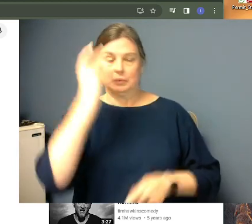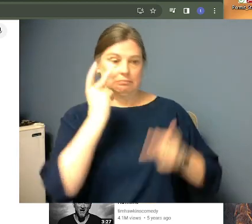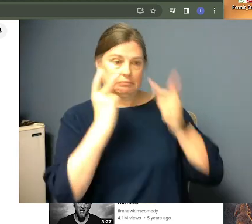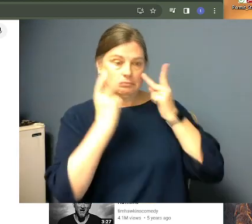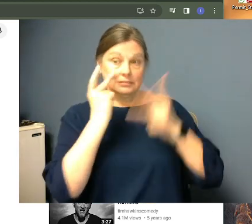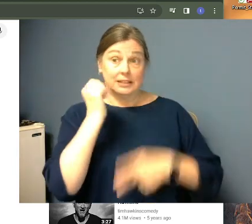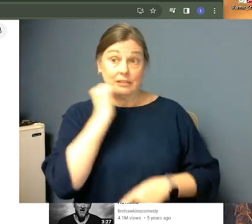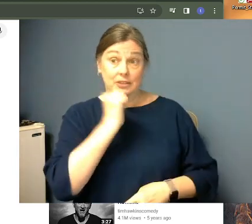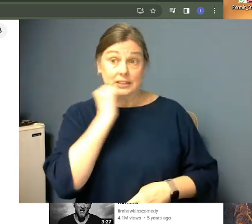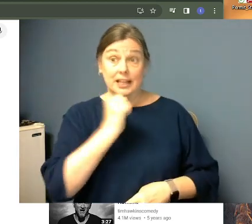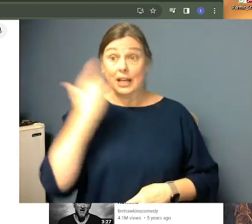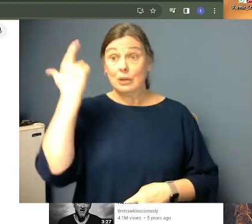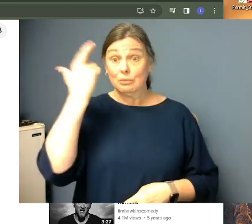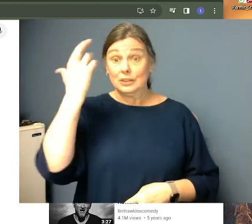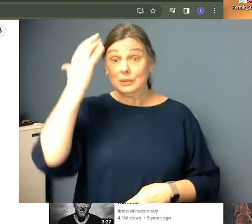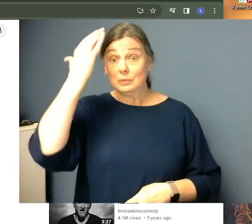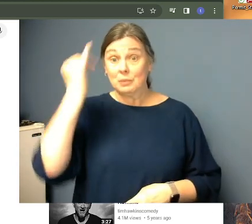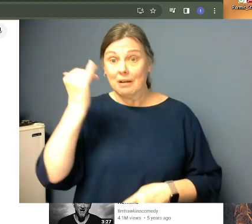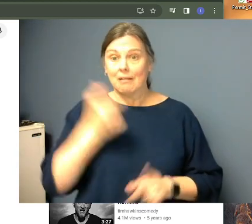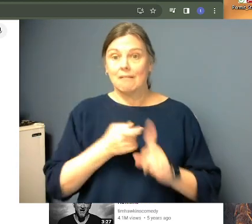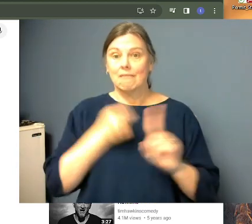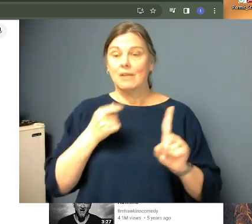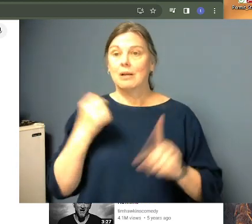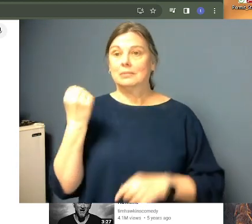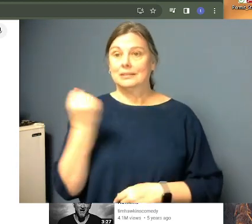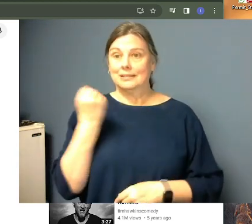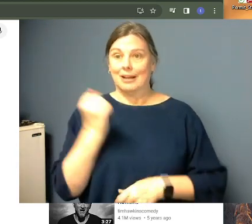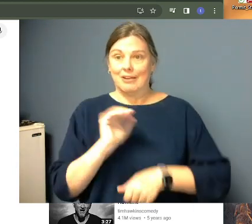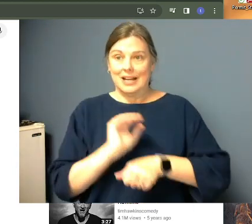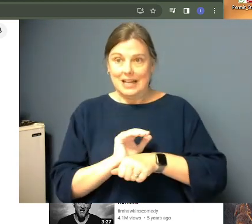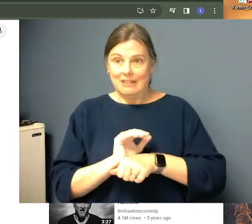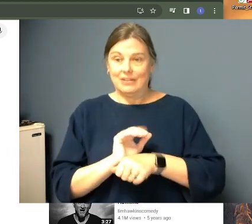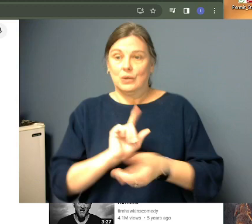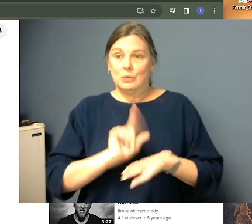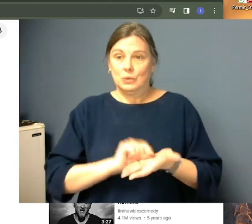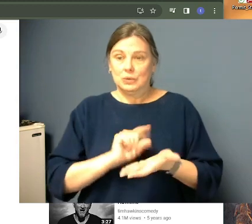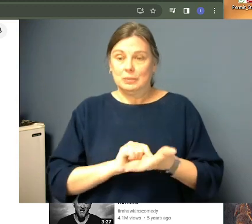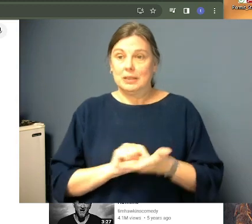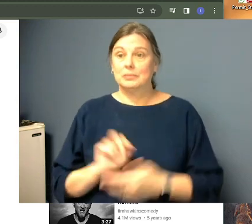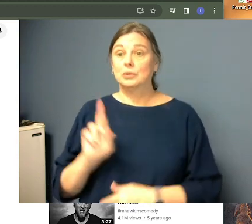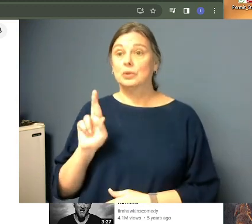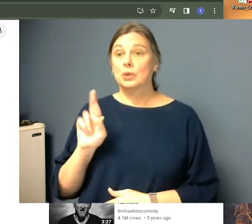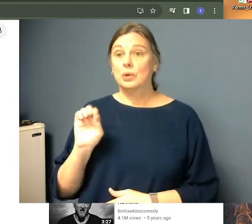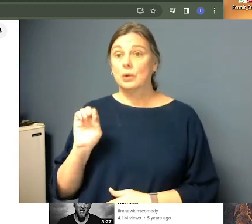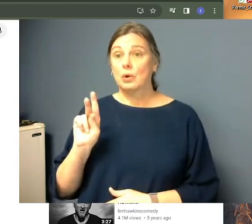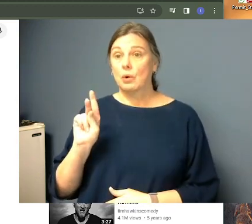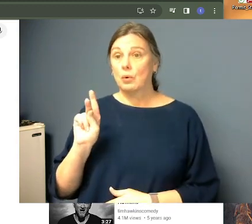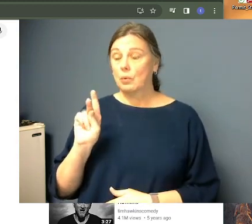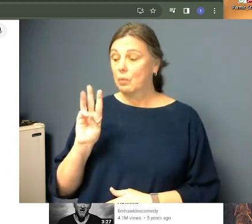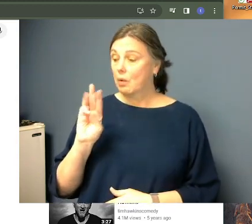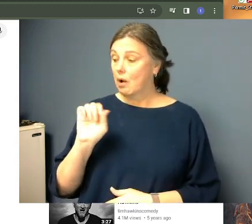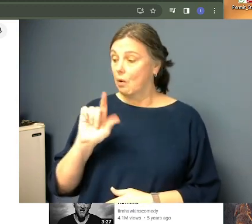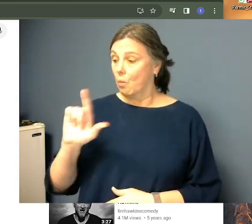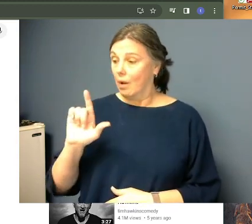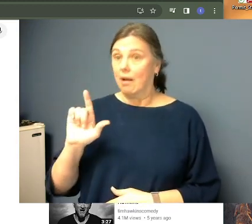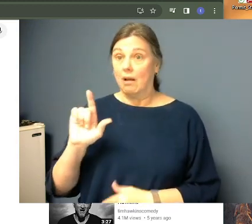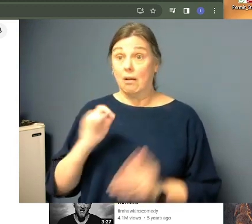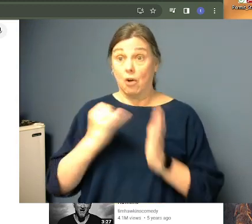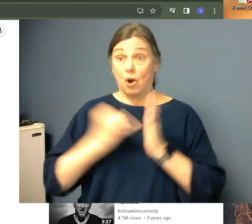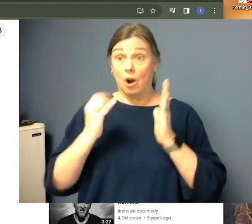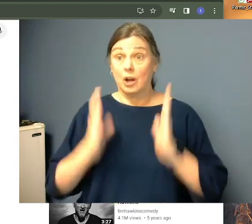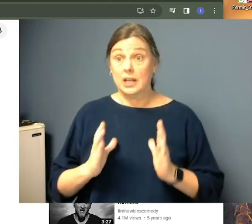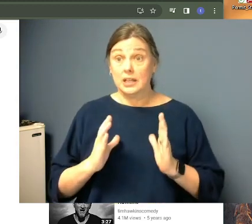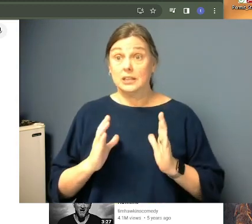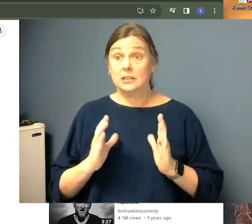highly subscribed magazine. Norman Rockwell was like beloved artist, and so most people were